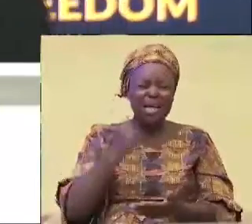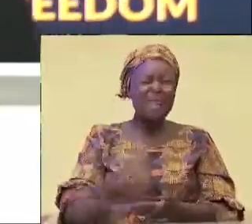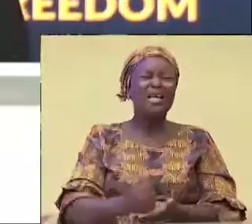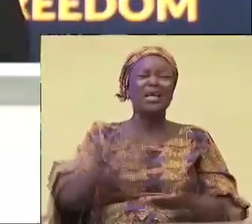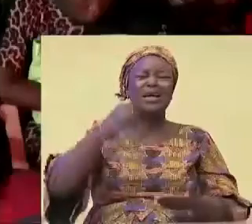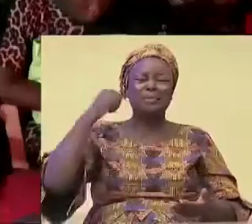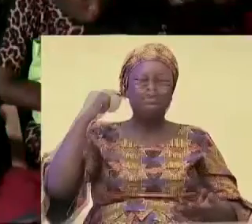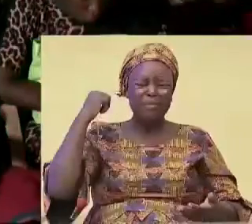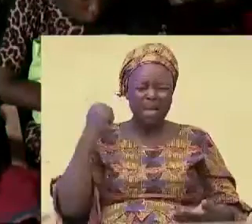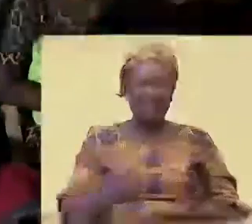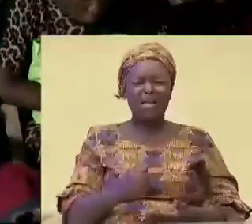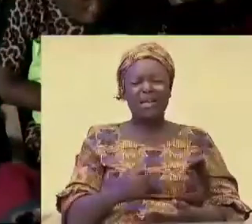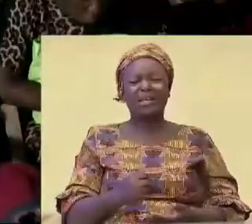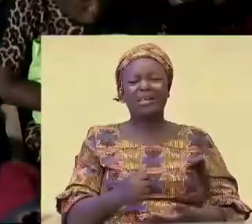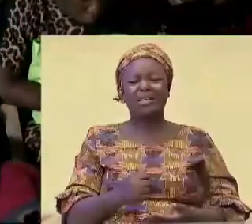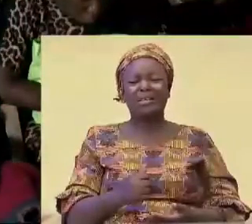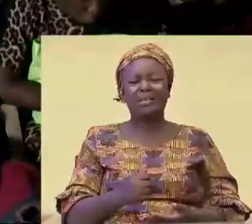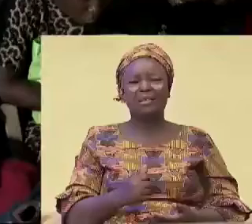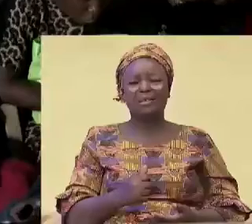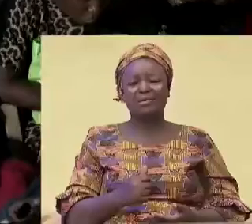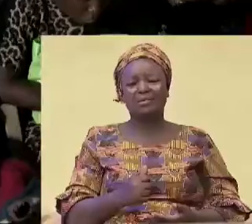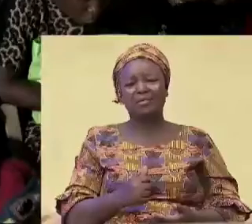we pray.